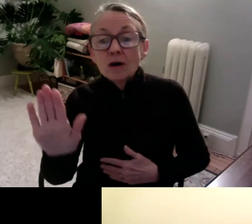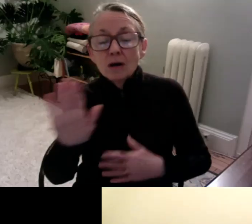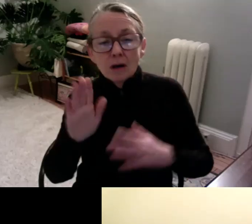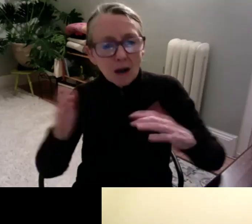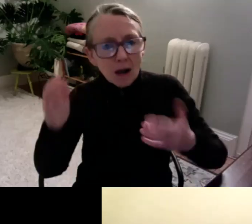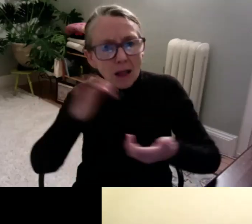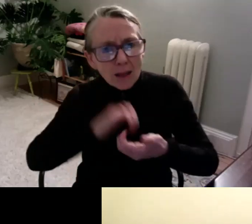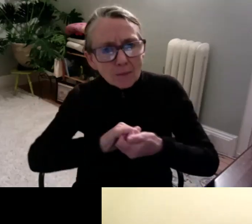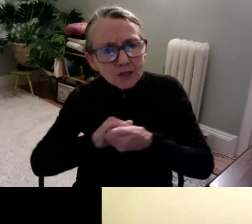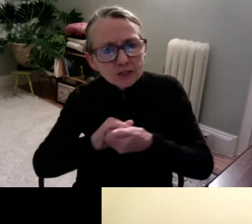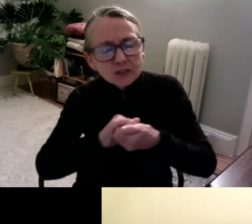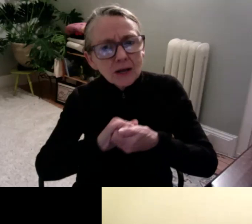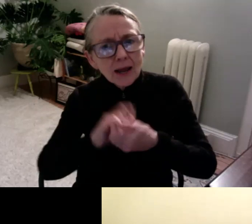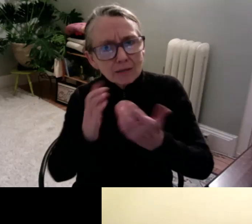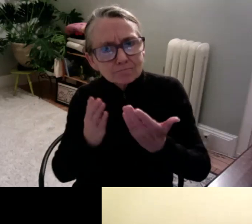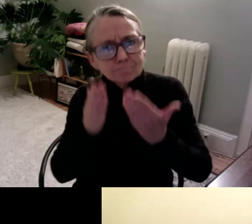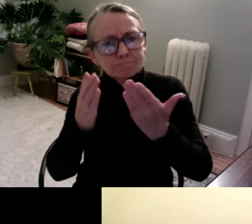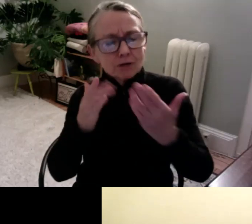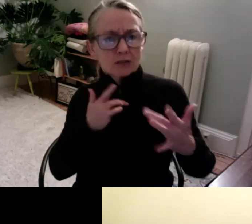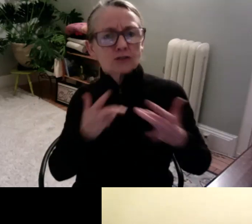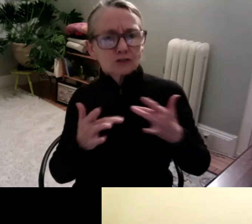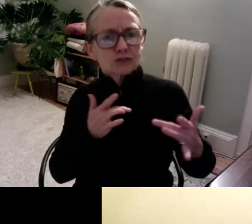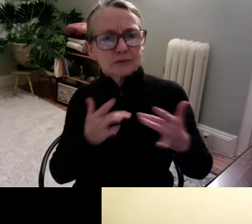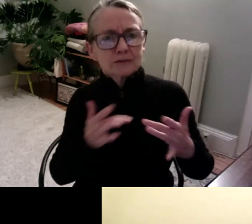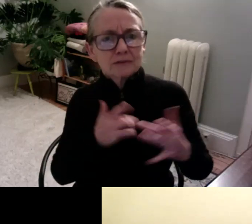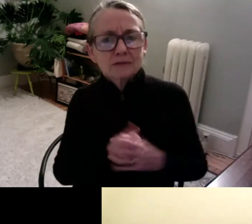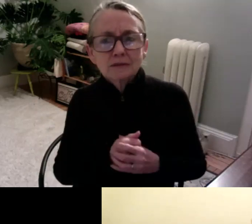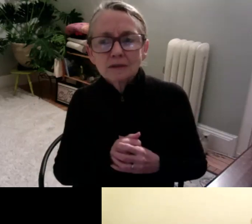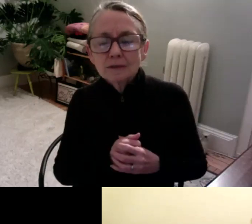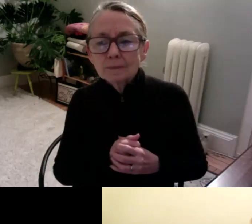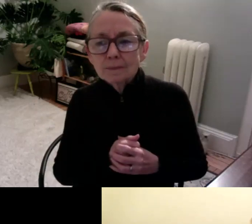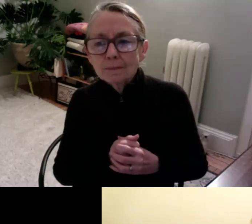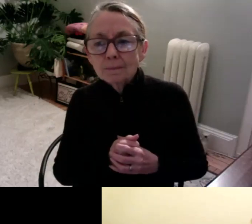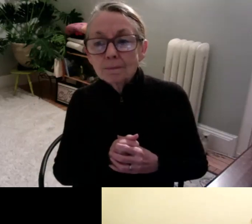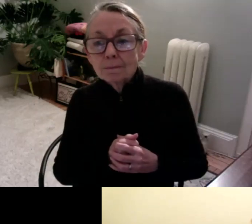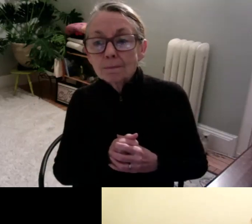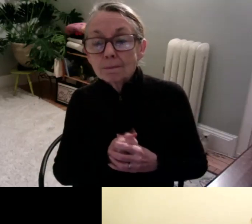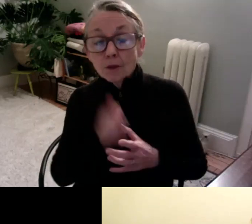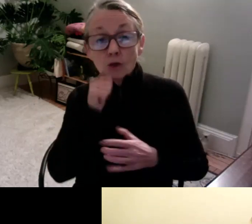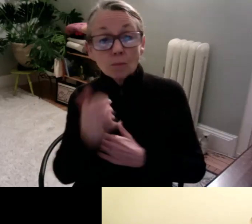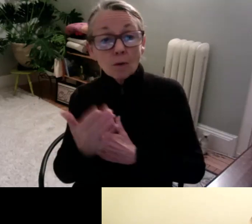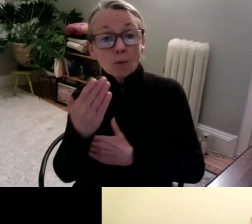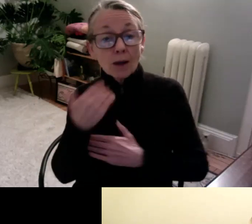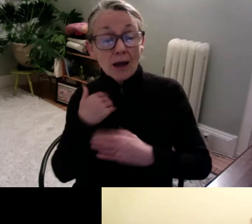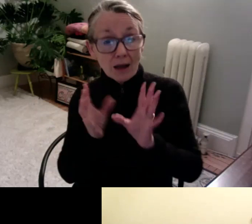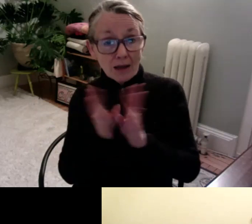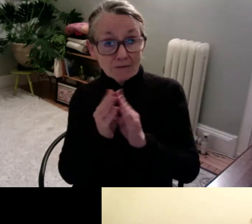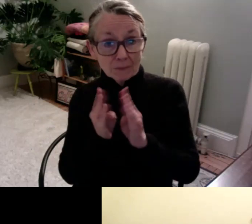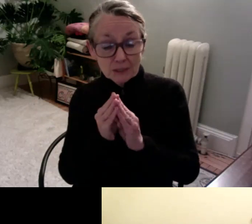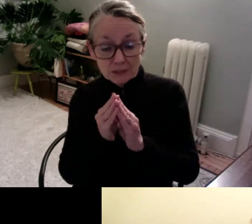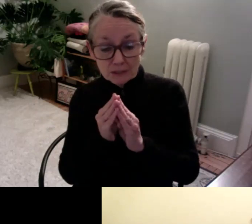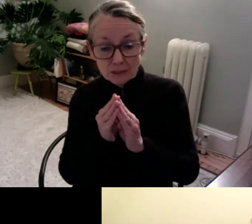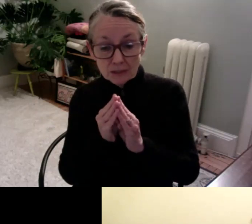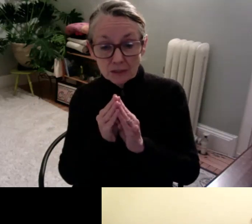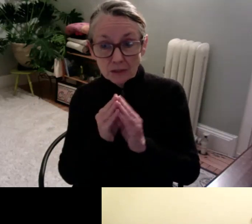collaboration and bringing forward what the concerns are. So we tomorrow morning I have a meeting scheduled with